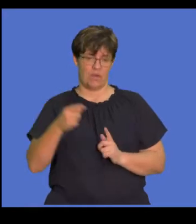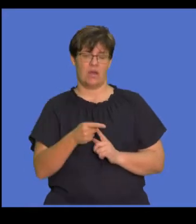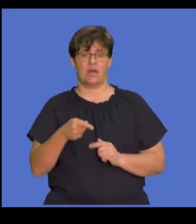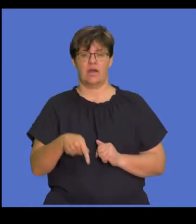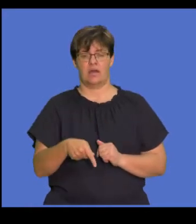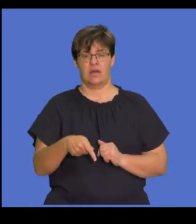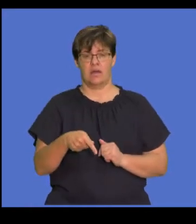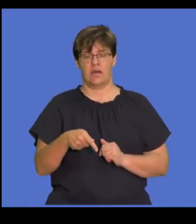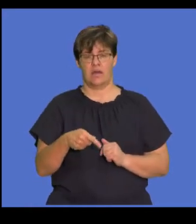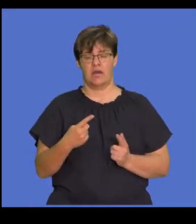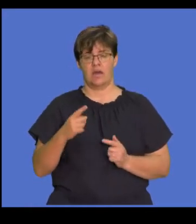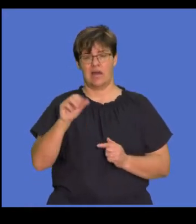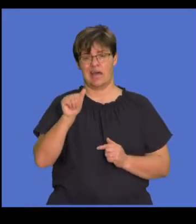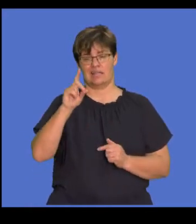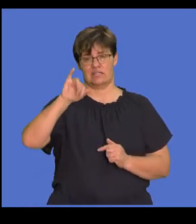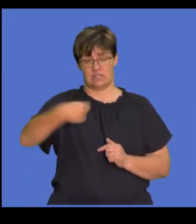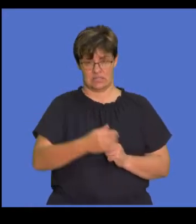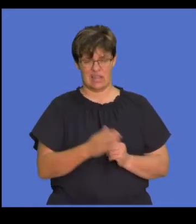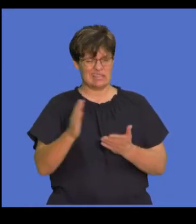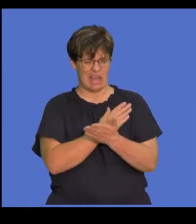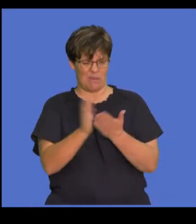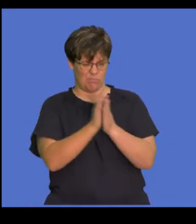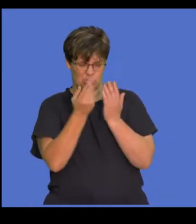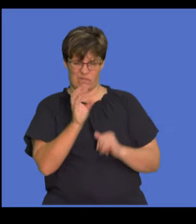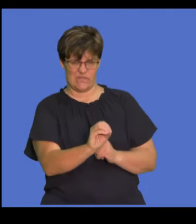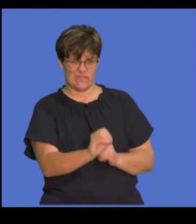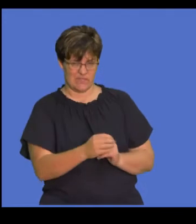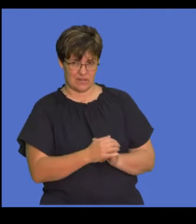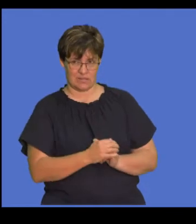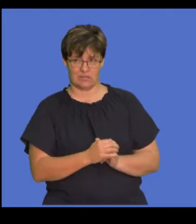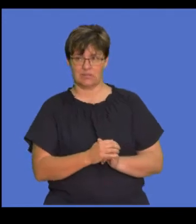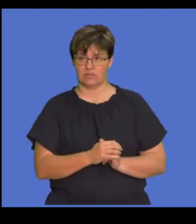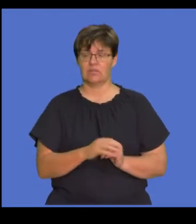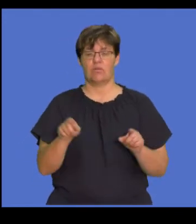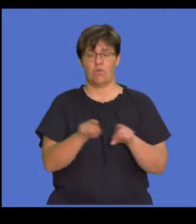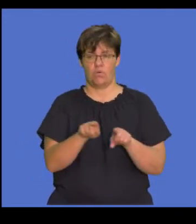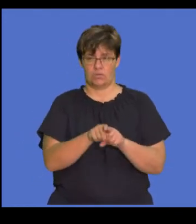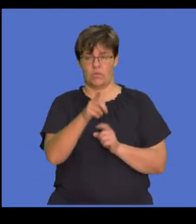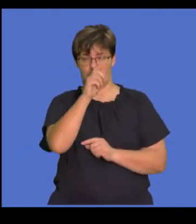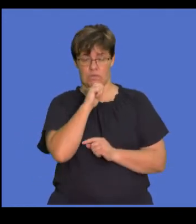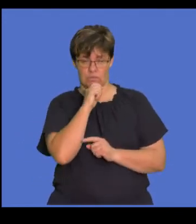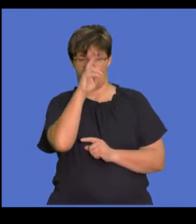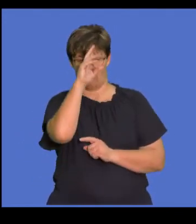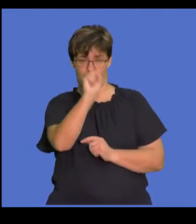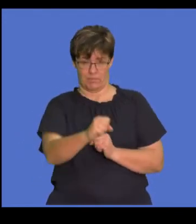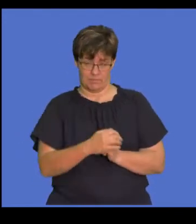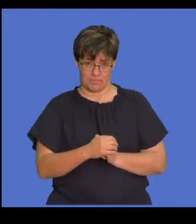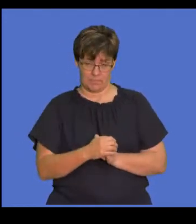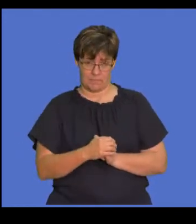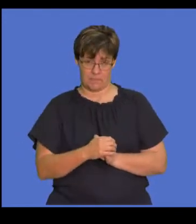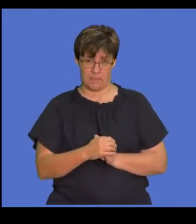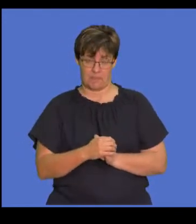think some of us maybe have seen this in our textbooks somewhere. So that's what you can also use